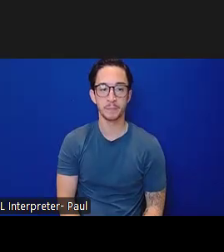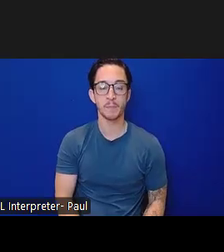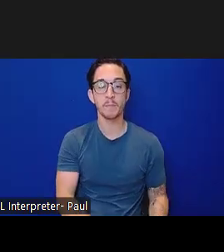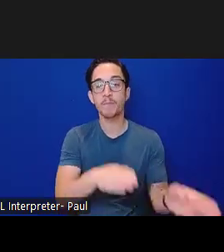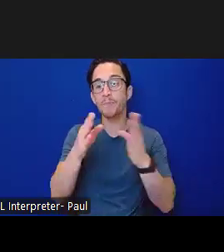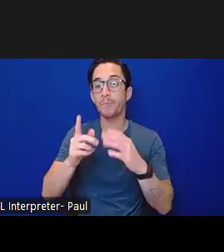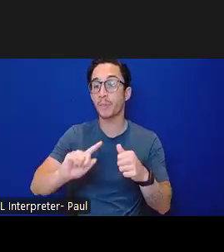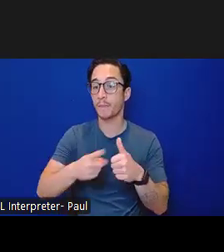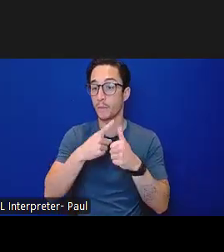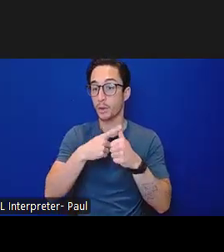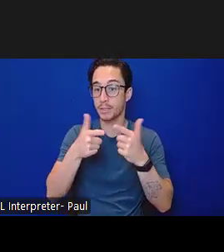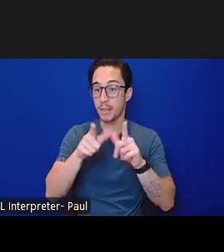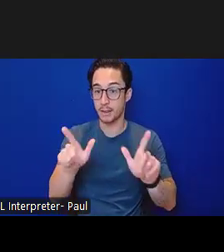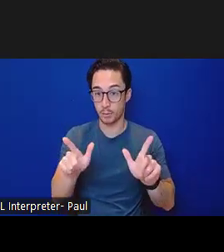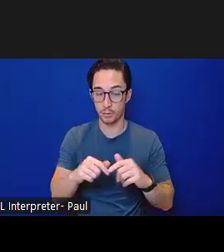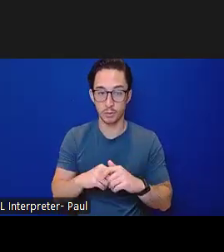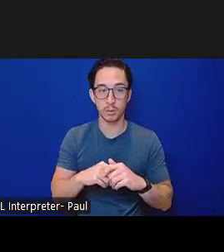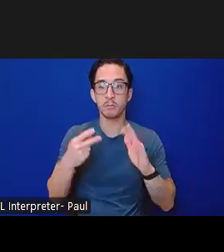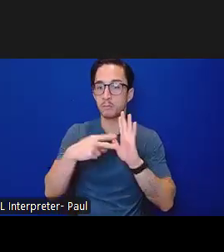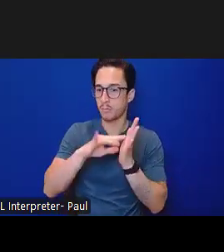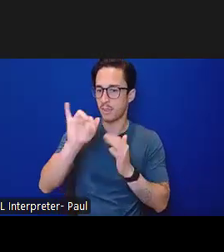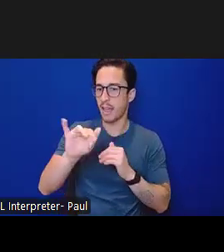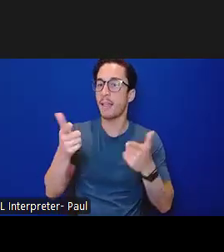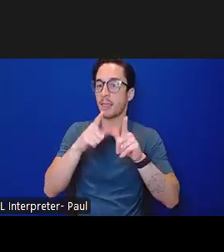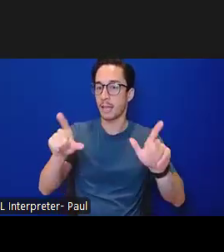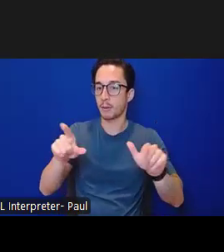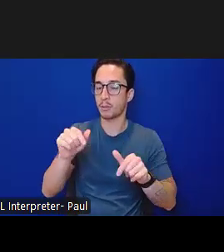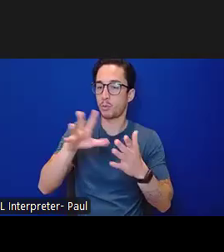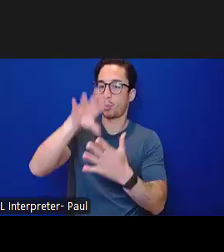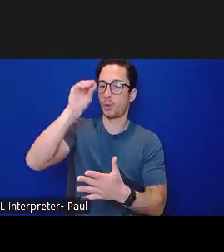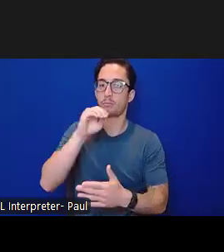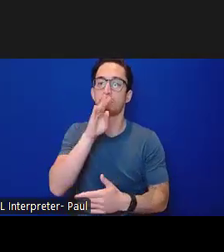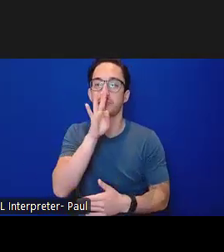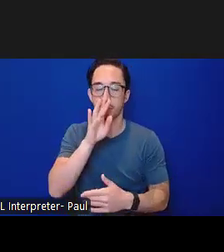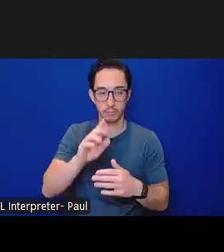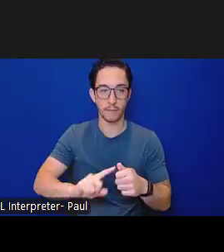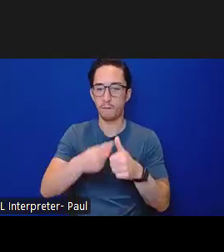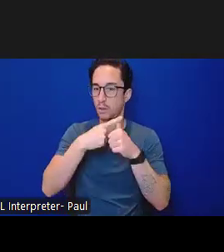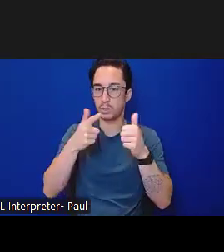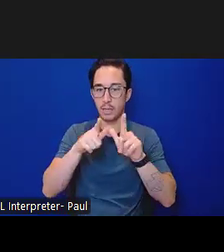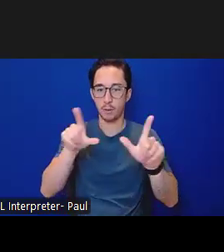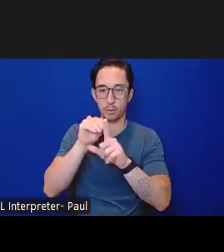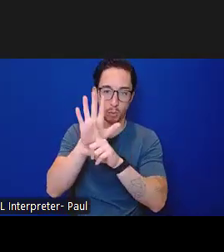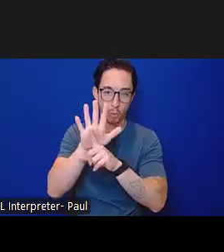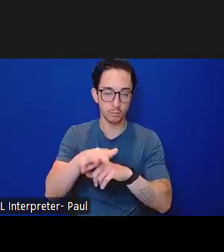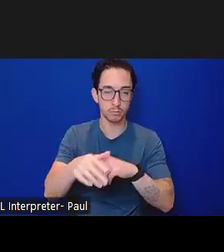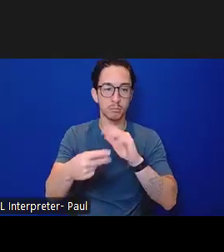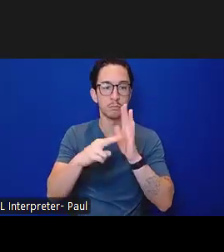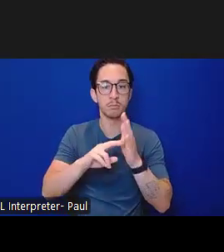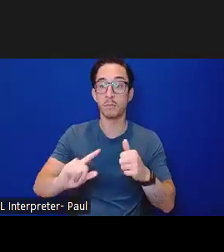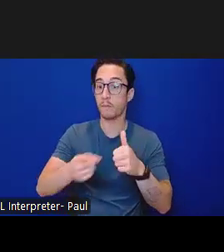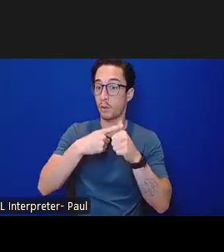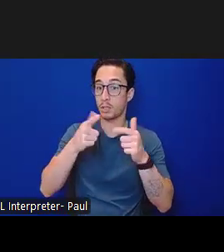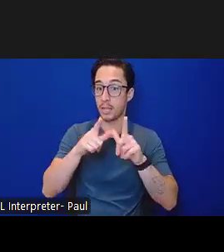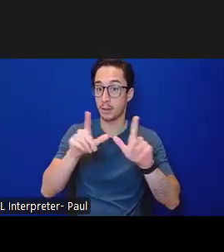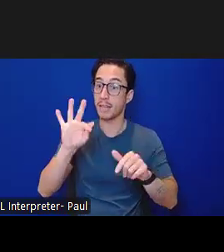First language. This is the language that someone learns to speak first. So if the first language you learned was English, that's